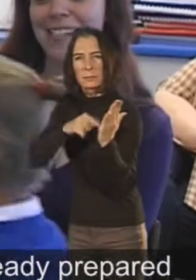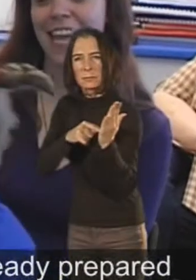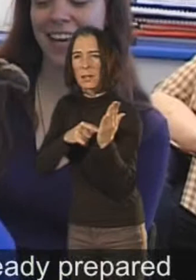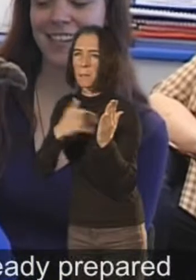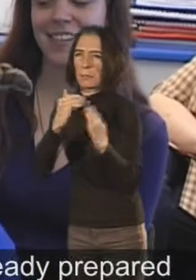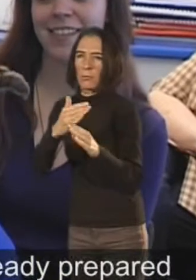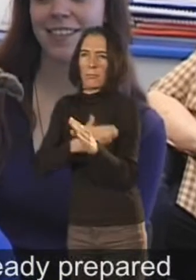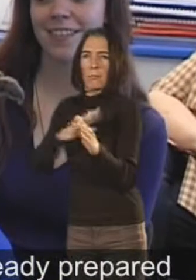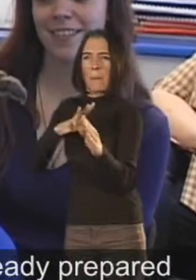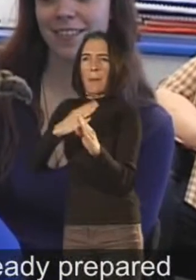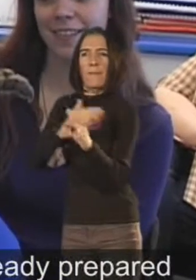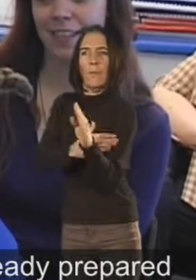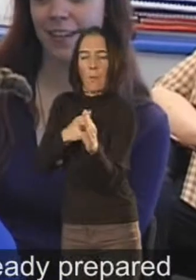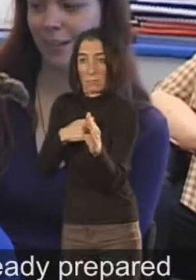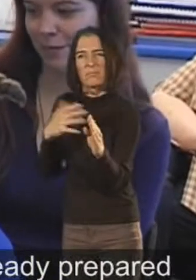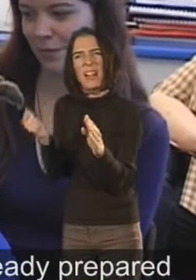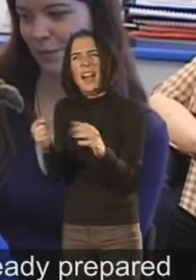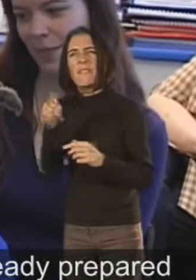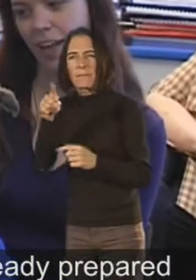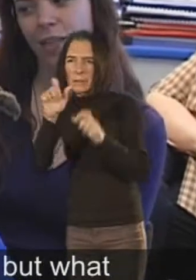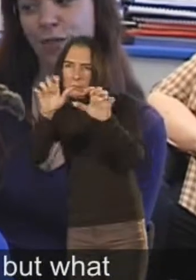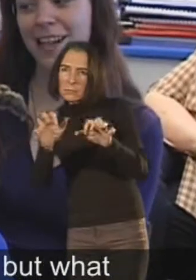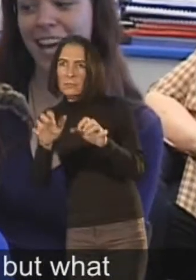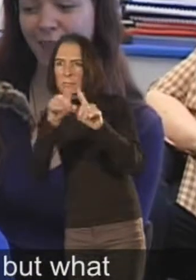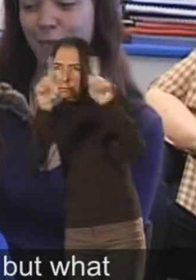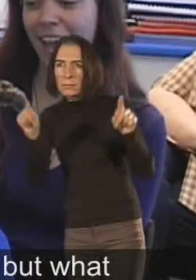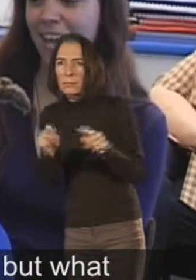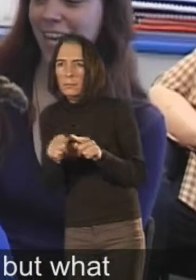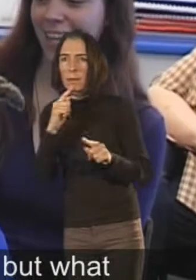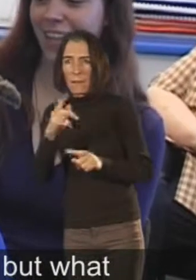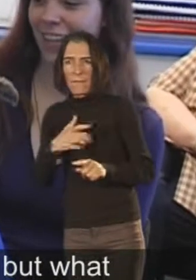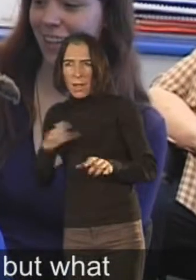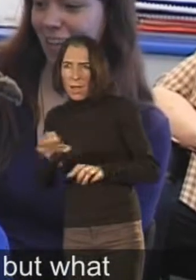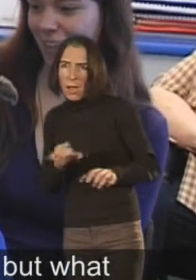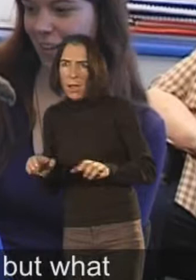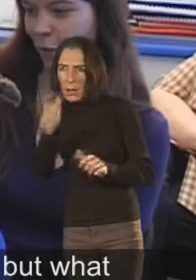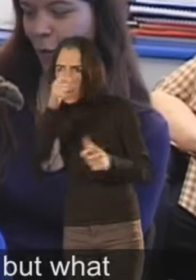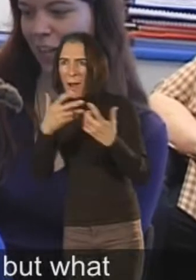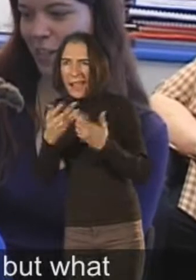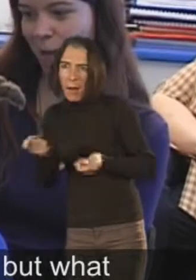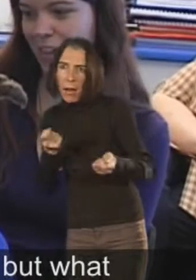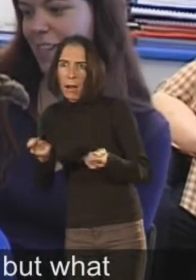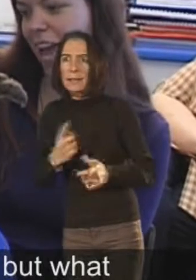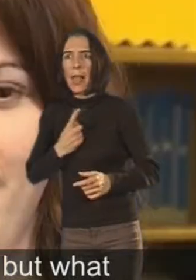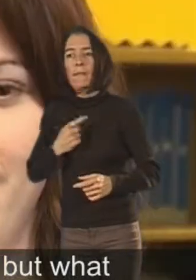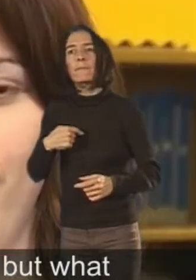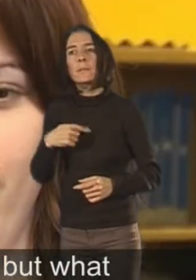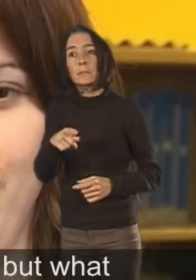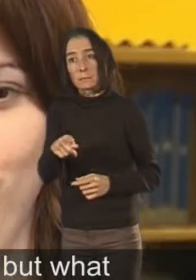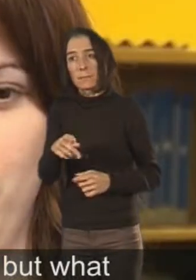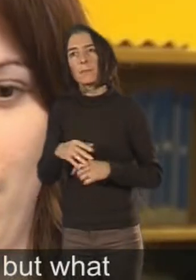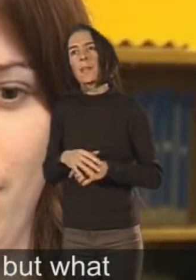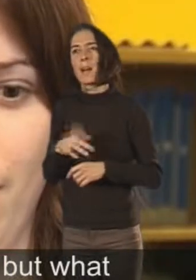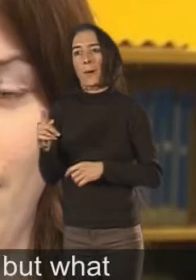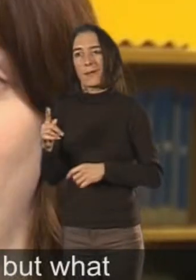prepared for Rihanna. She has a CCTV and she's quite comfortable operating that herself. But what we tend to do is, instead of